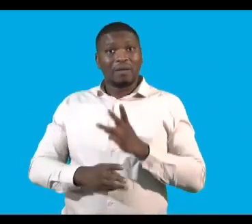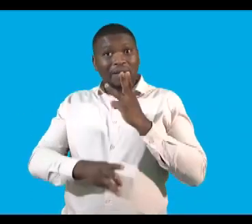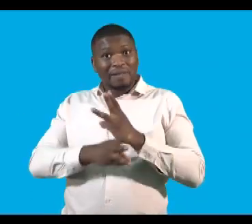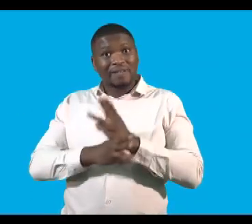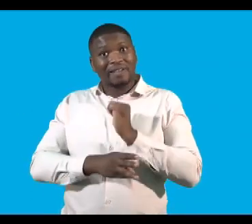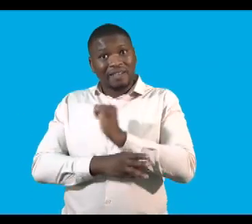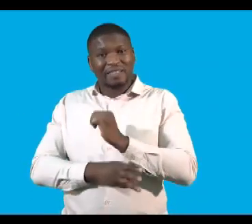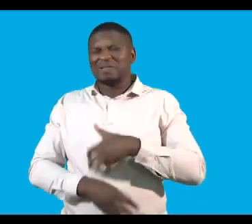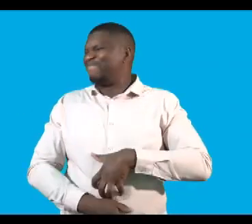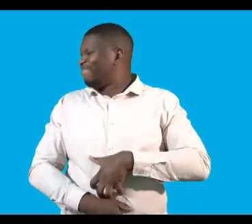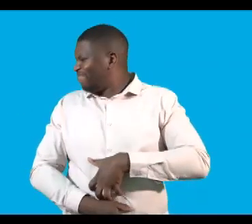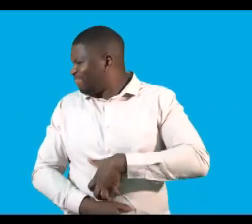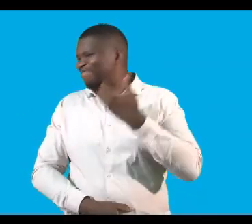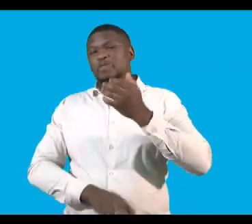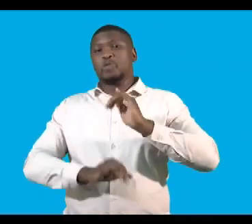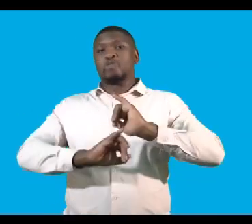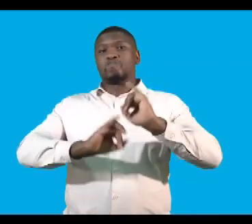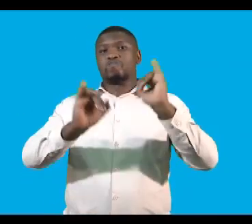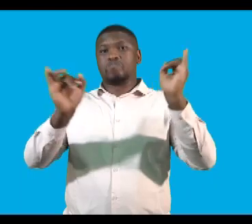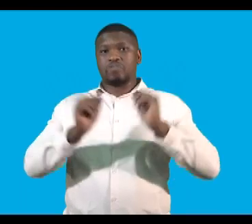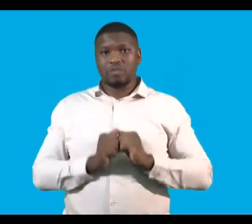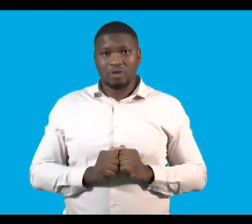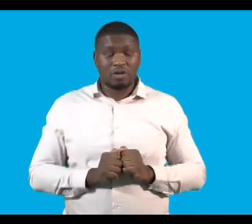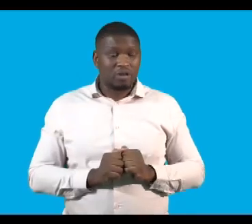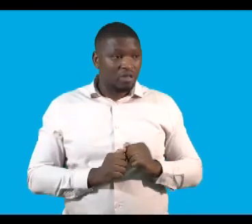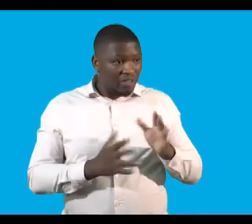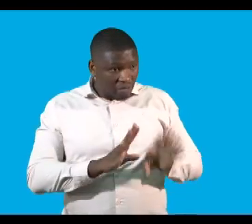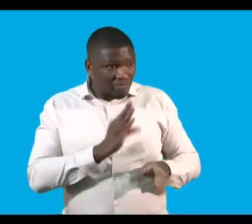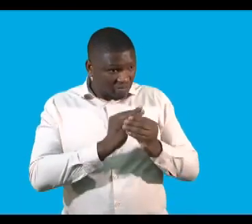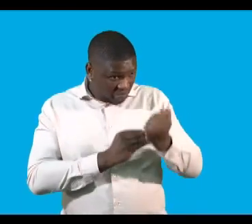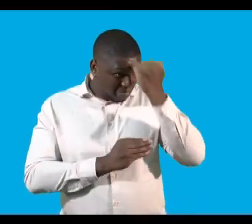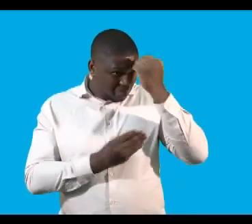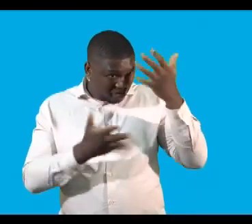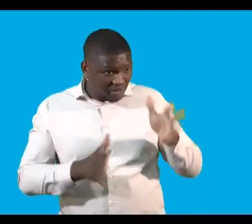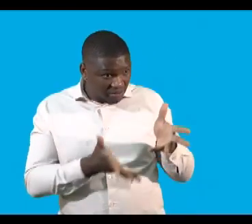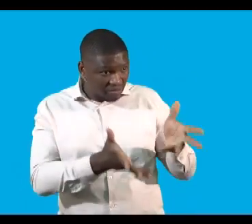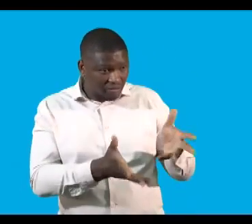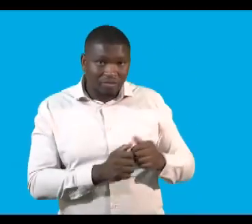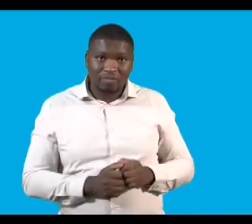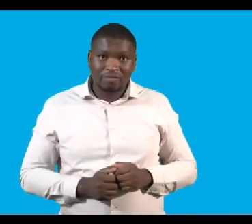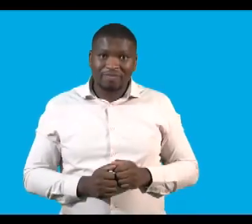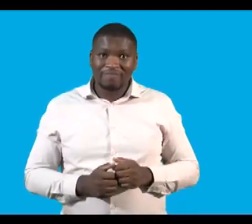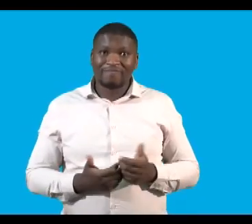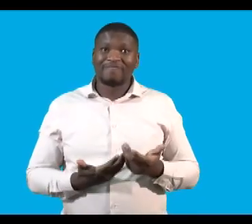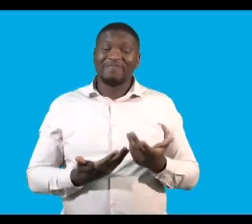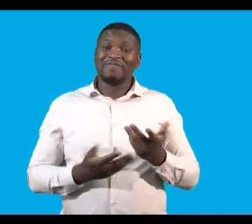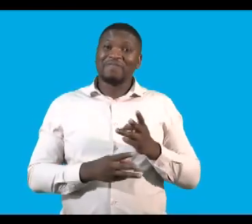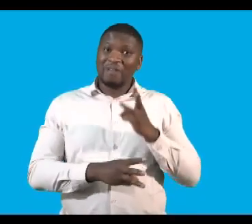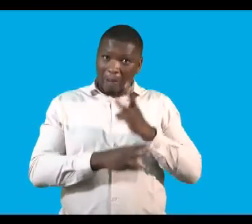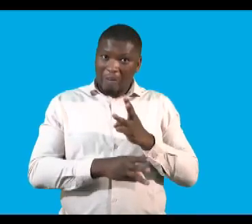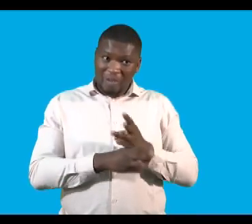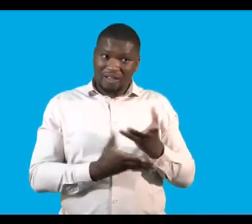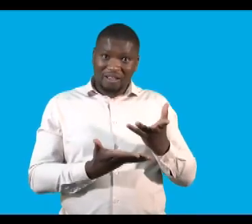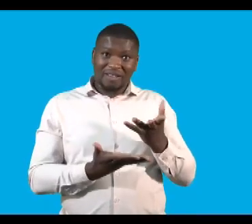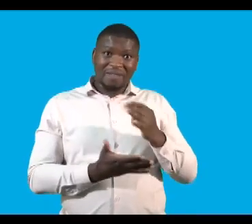mother is very upset in frame 3. Did I mention stupid? Now, she's not calling him stupid in a